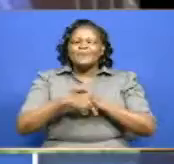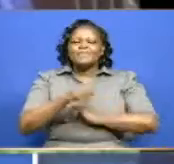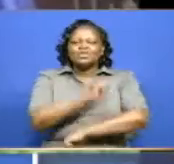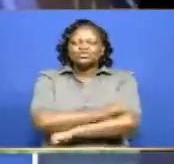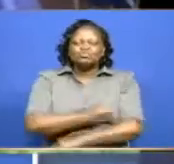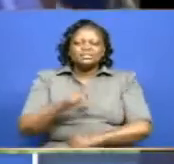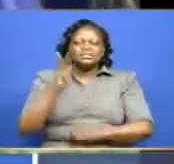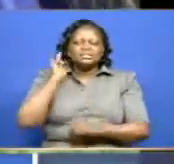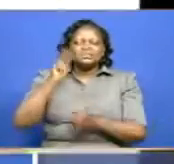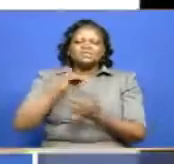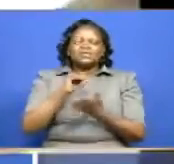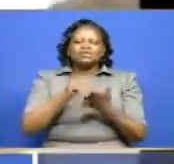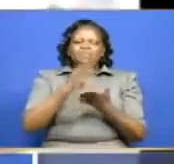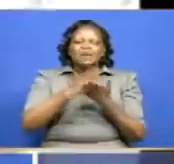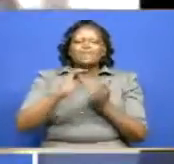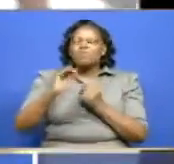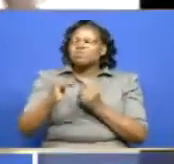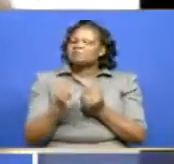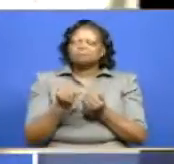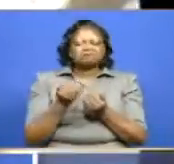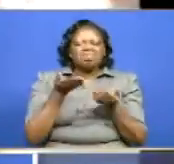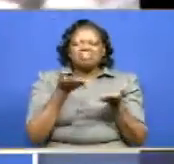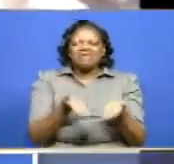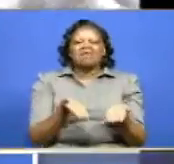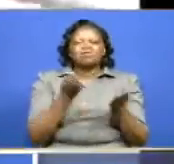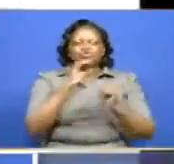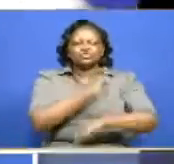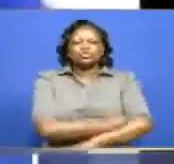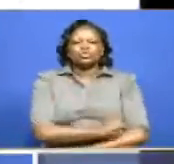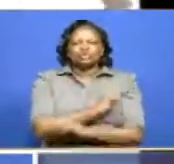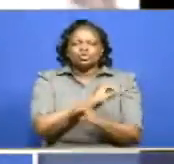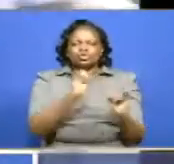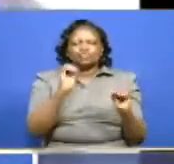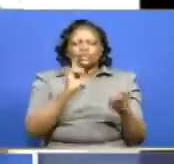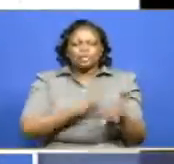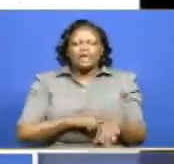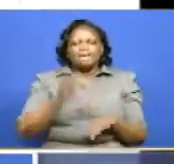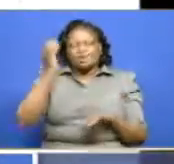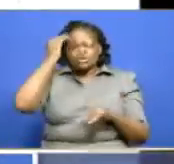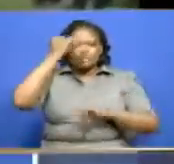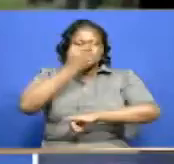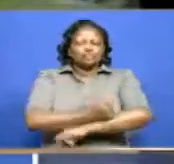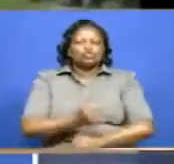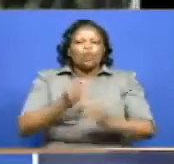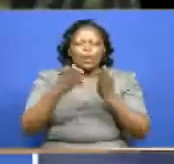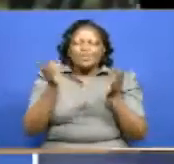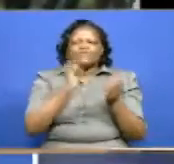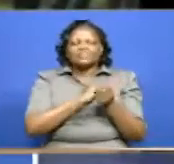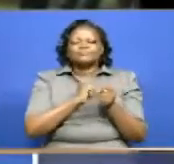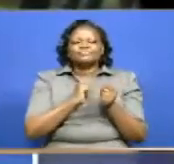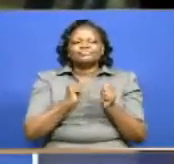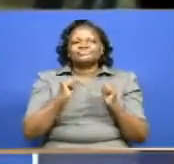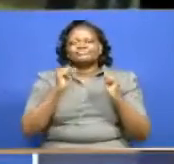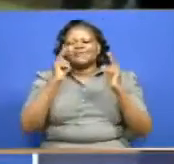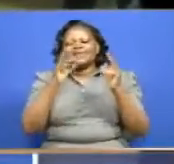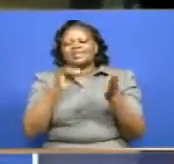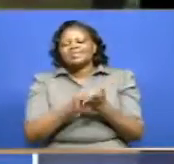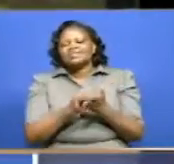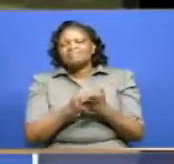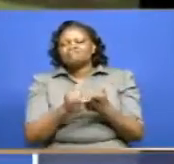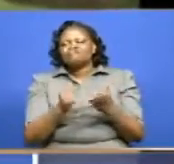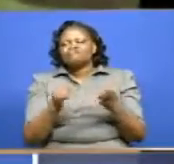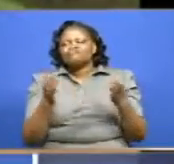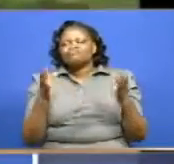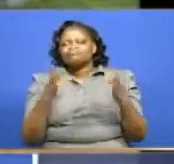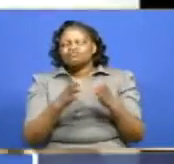Kisii Central Sub-County were unaccounted for after education institutions reopened. A multi-agency team on inspection